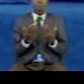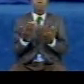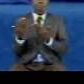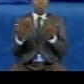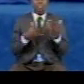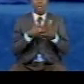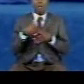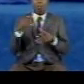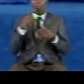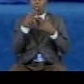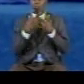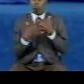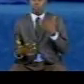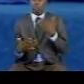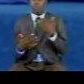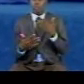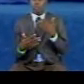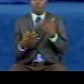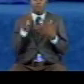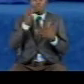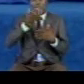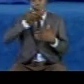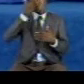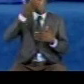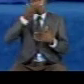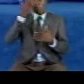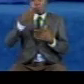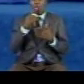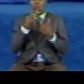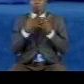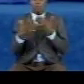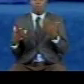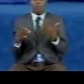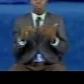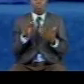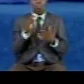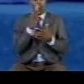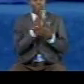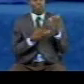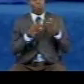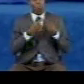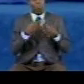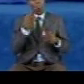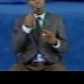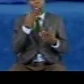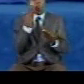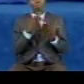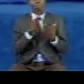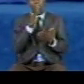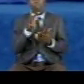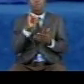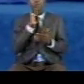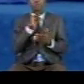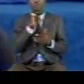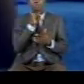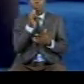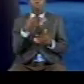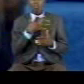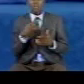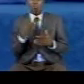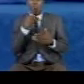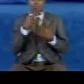maybe because I am allergic to blood, something. I said, no, this is a medical problem. So I want to bless the name